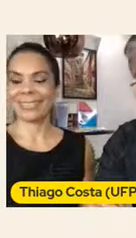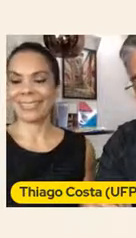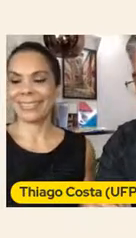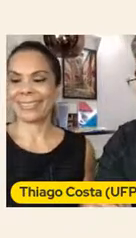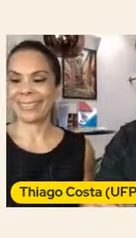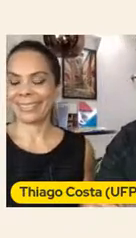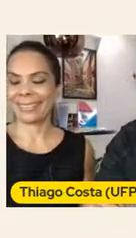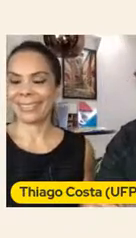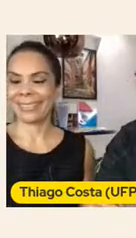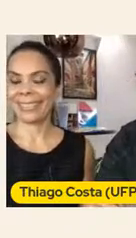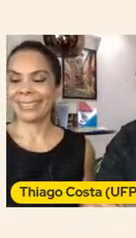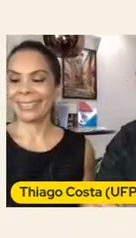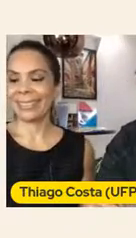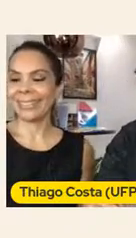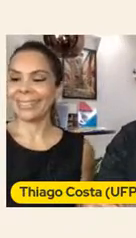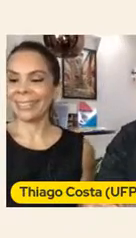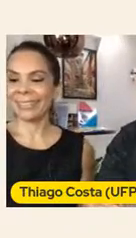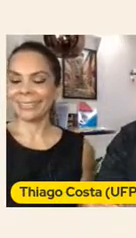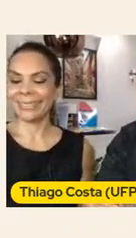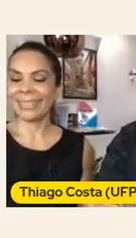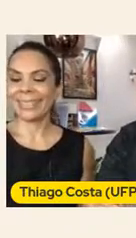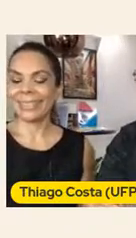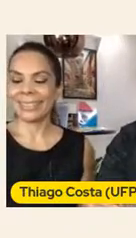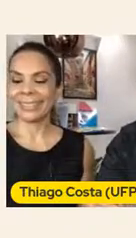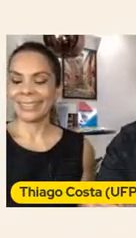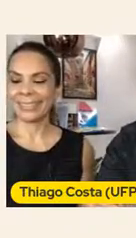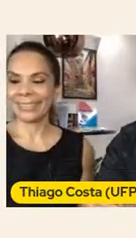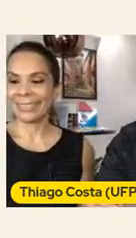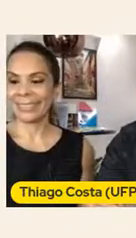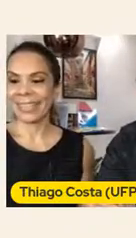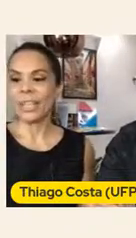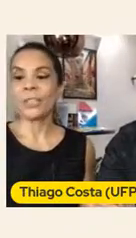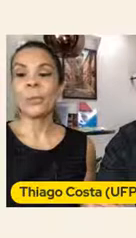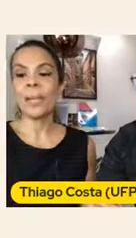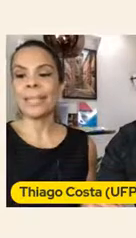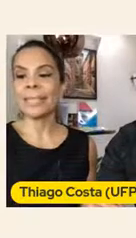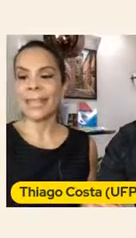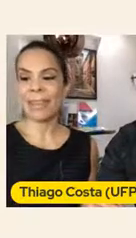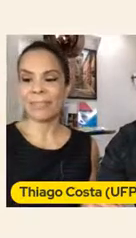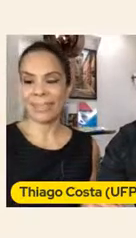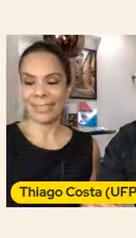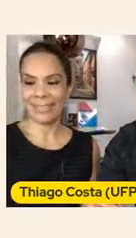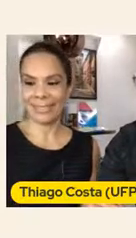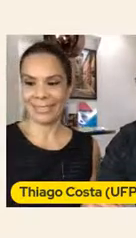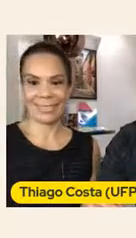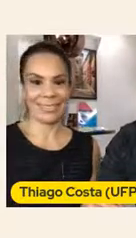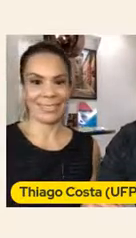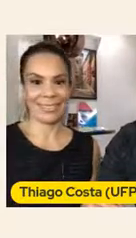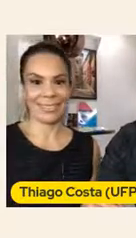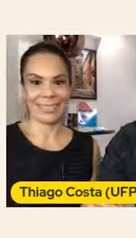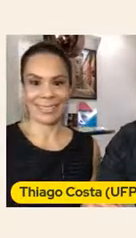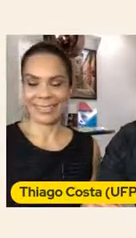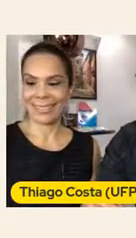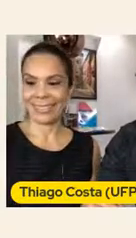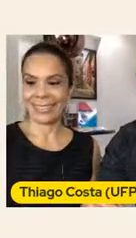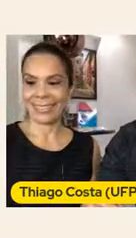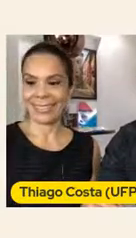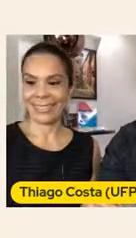Cruz Gomes. Ta-da! And the fourth winner. 27.